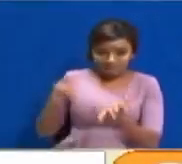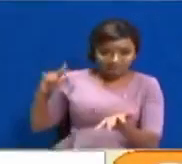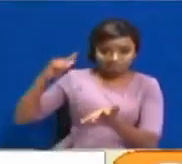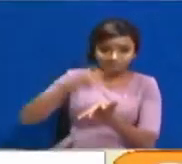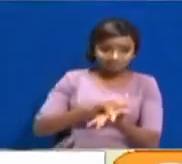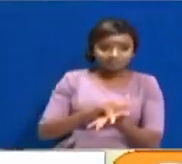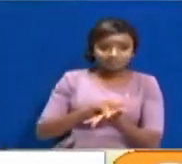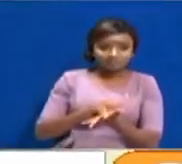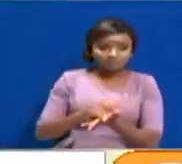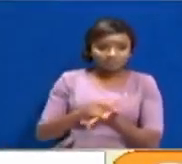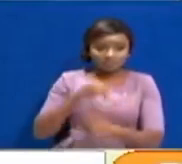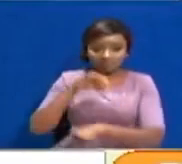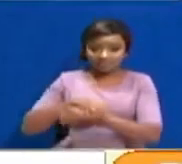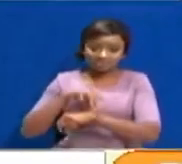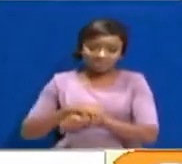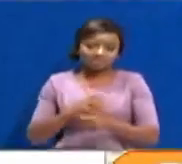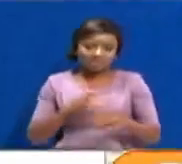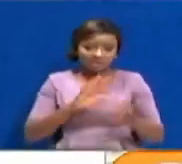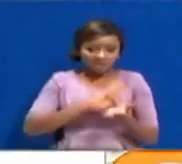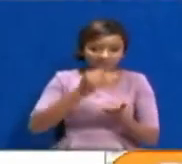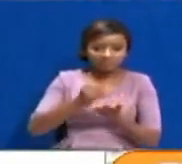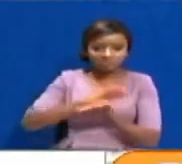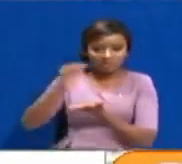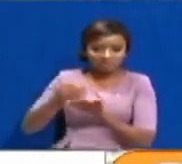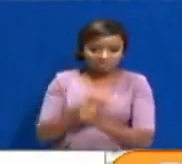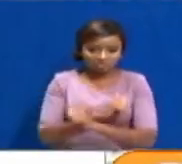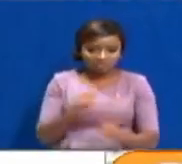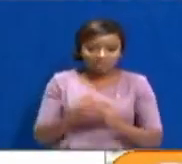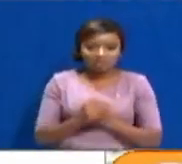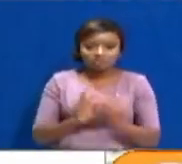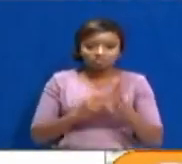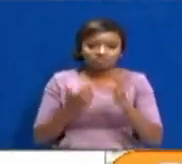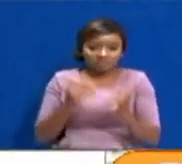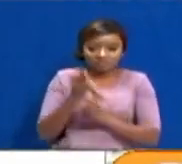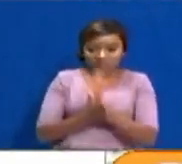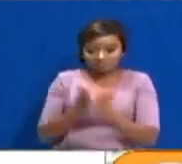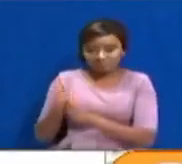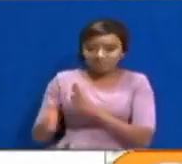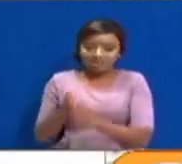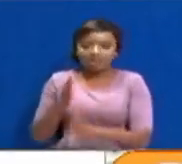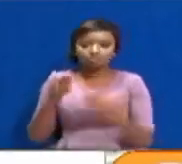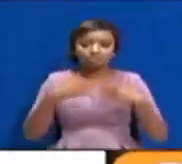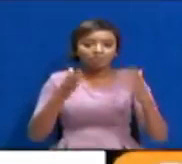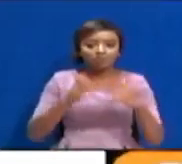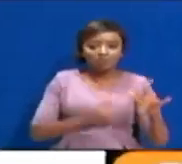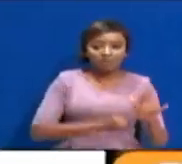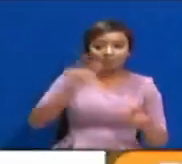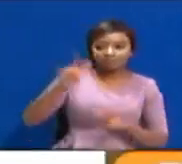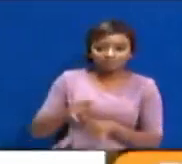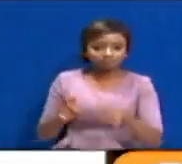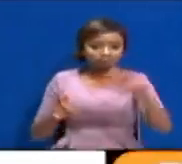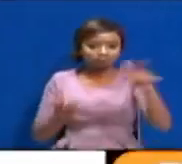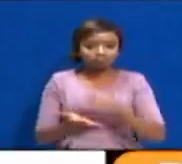still being capitalized by the shareholders. So we do have funds to reopen our routes and to make sure